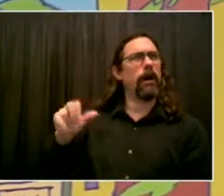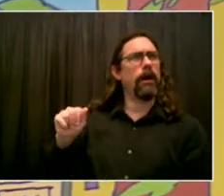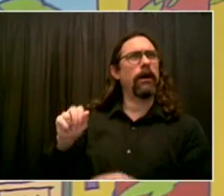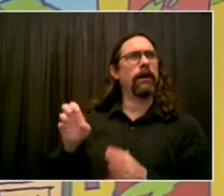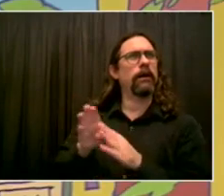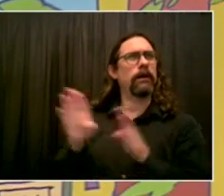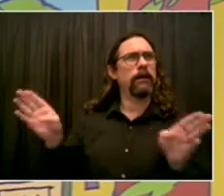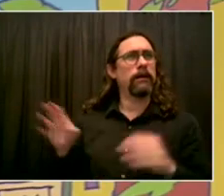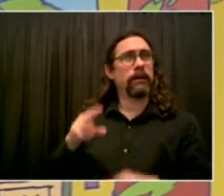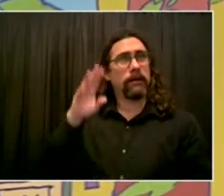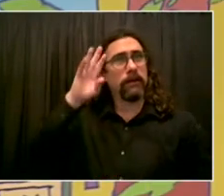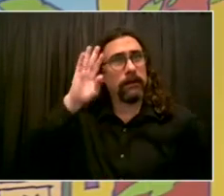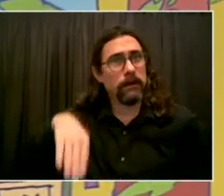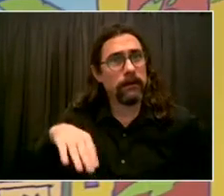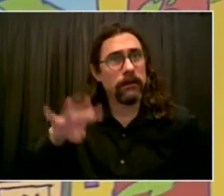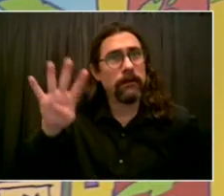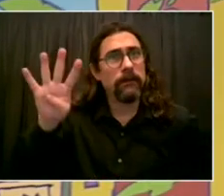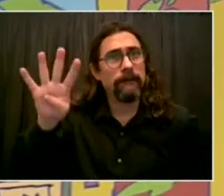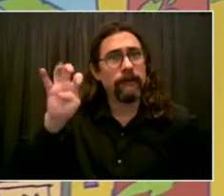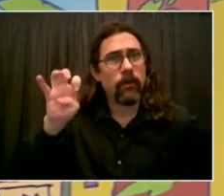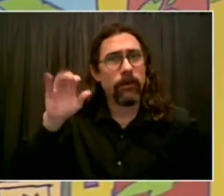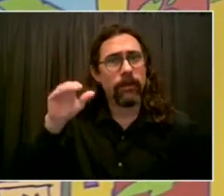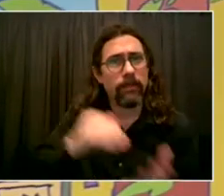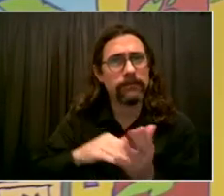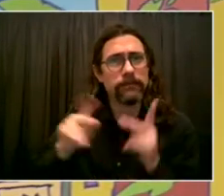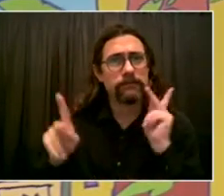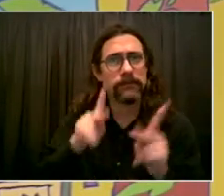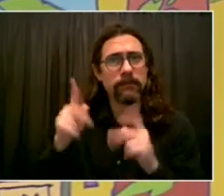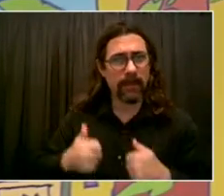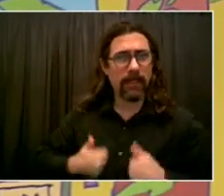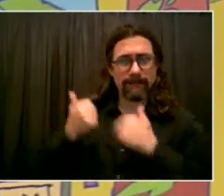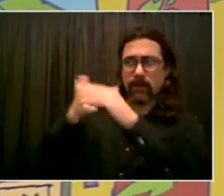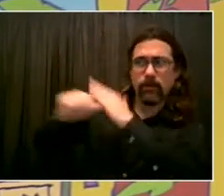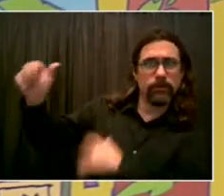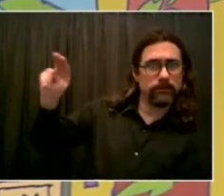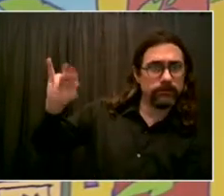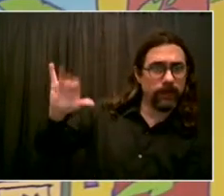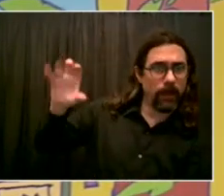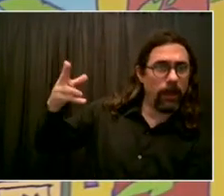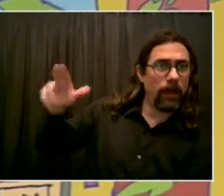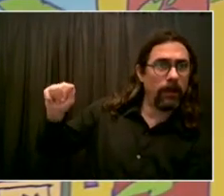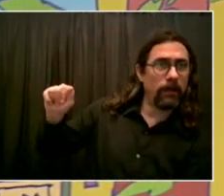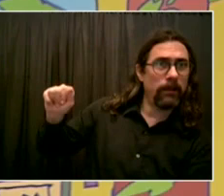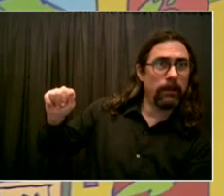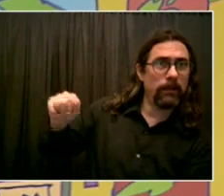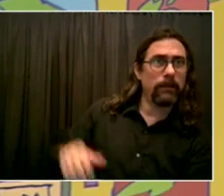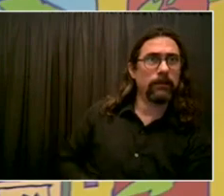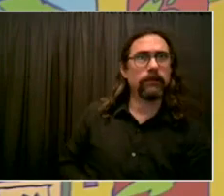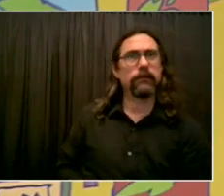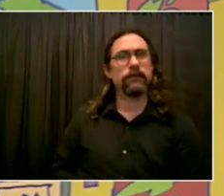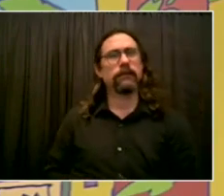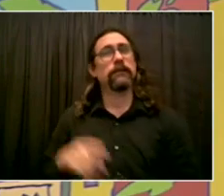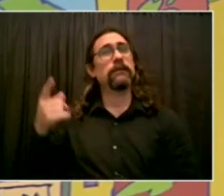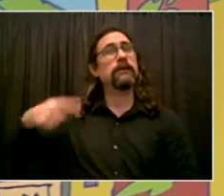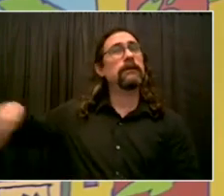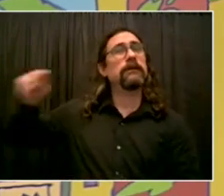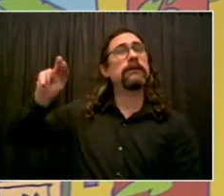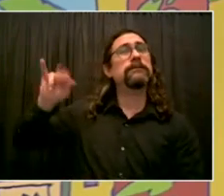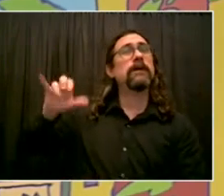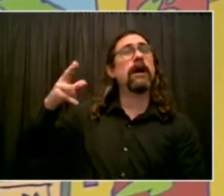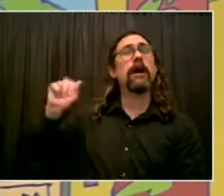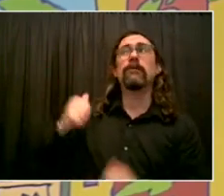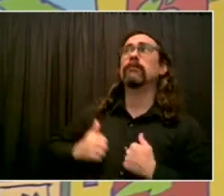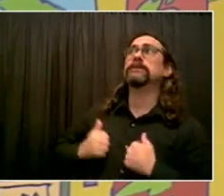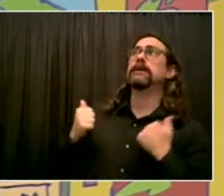for the city, help keep this city going. Well, they deserve the best quality of life possible. We've been putting a huge amount of investment